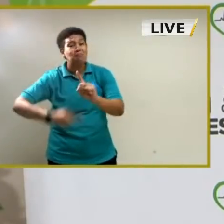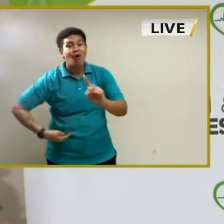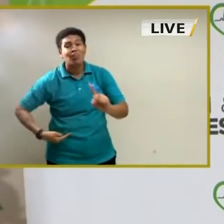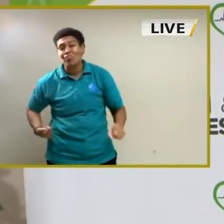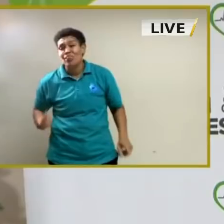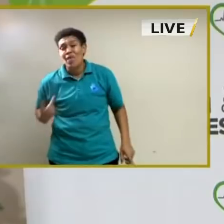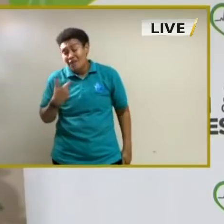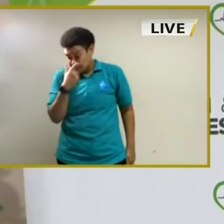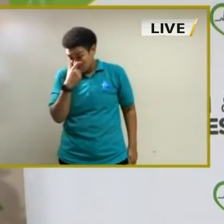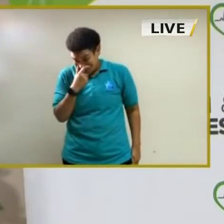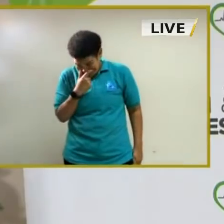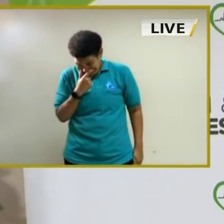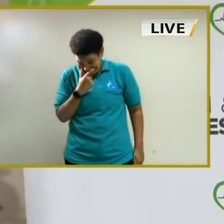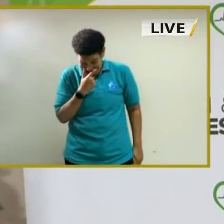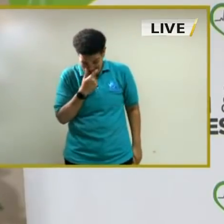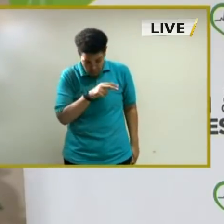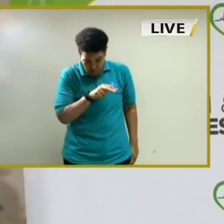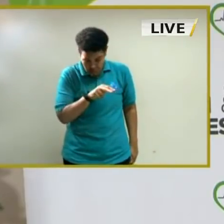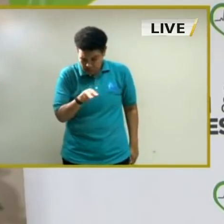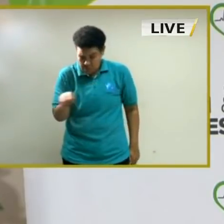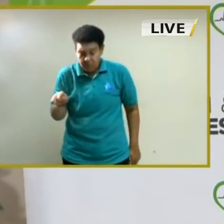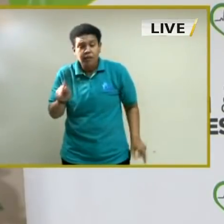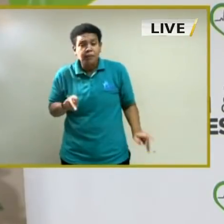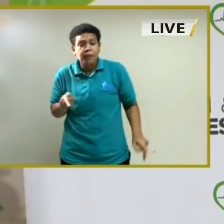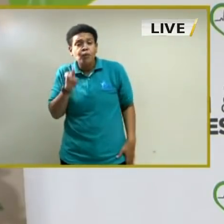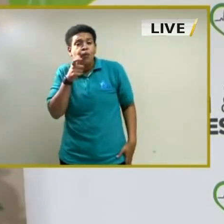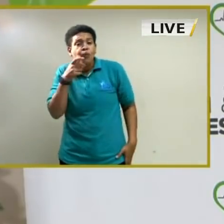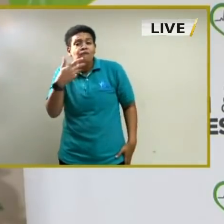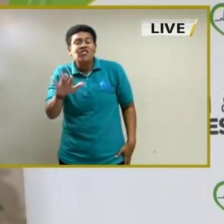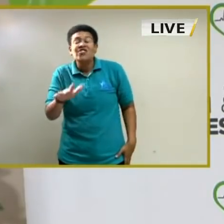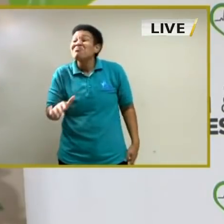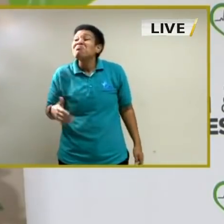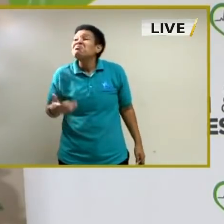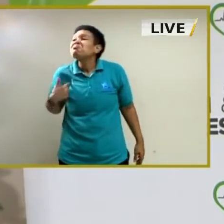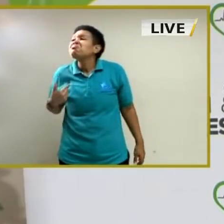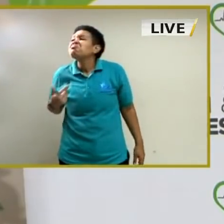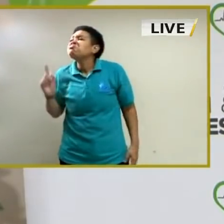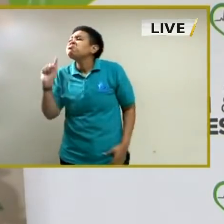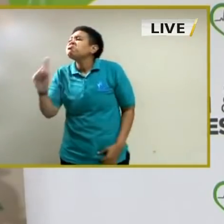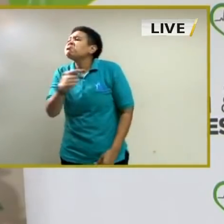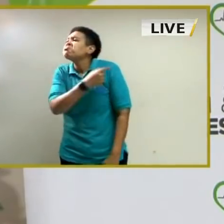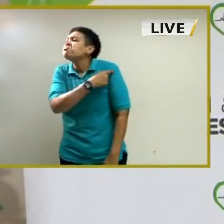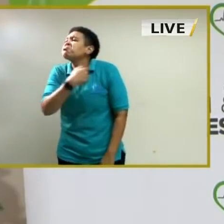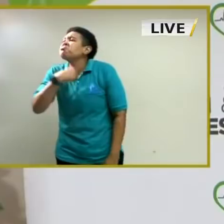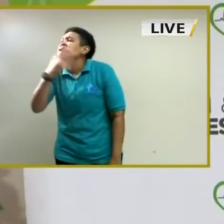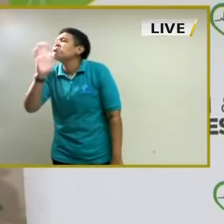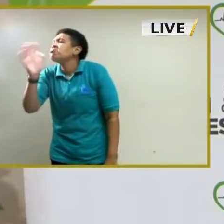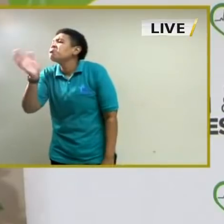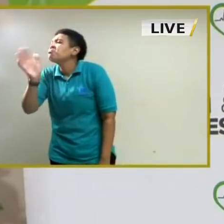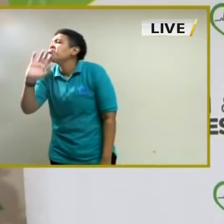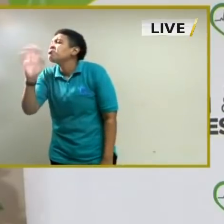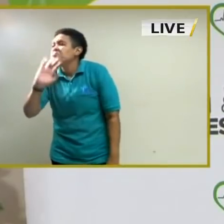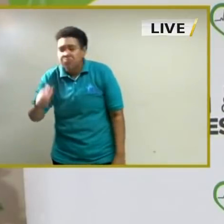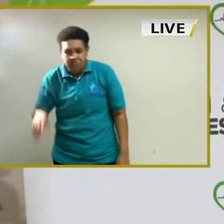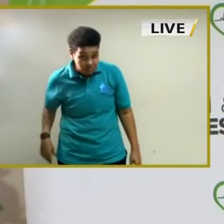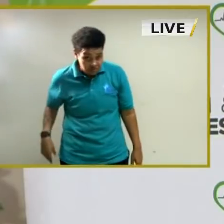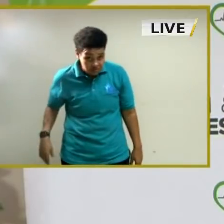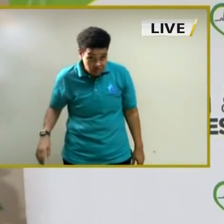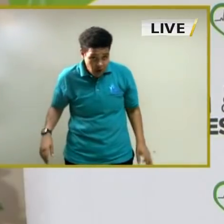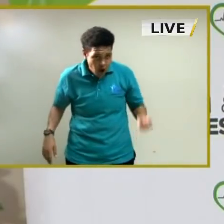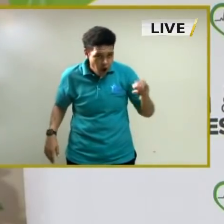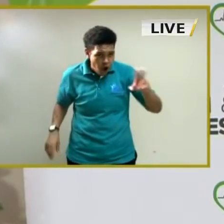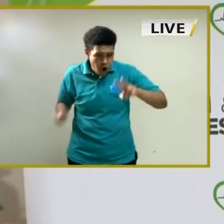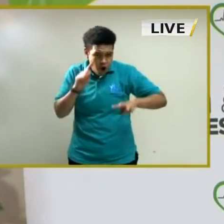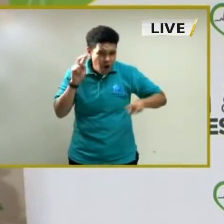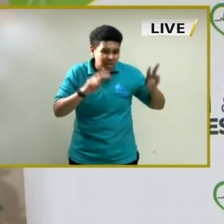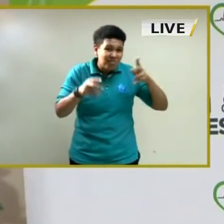persons who have either refused to be vaccinated for one reason or another, or to observe